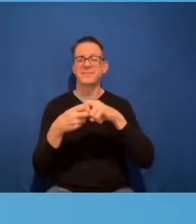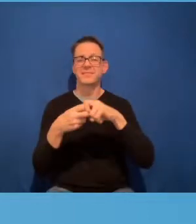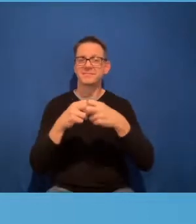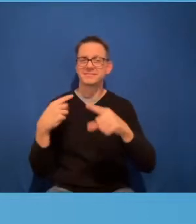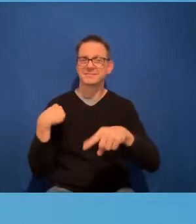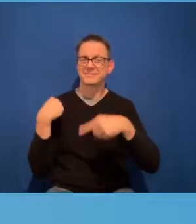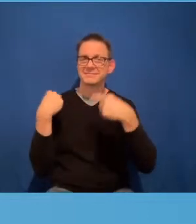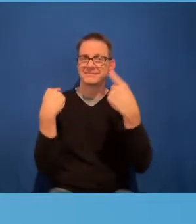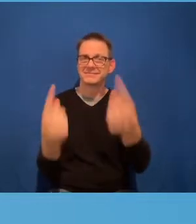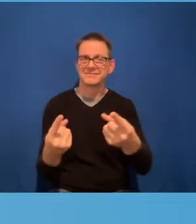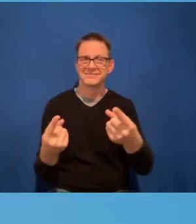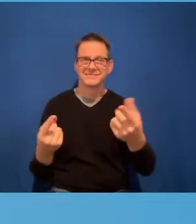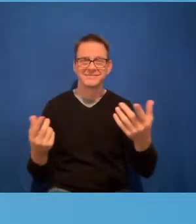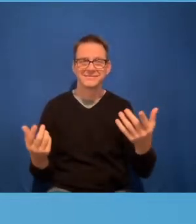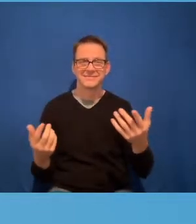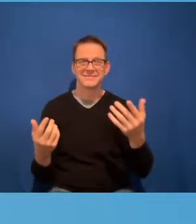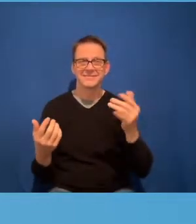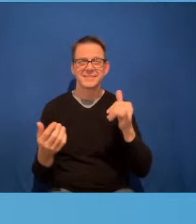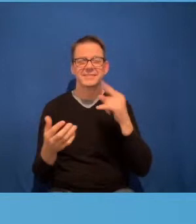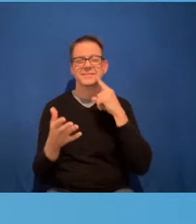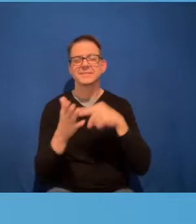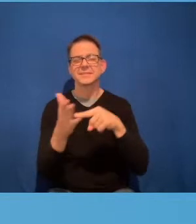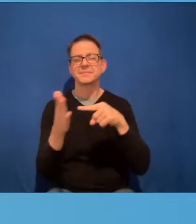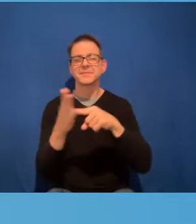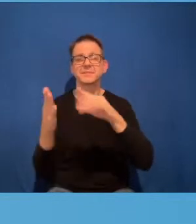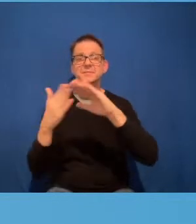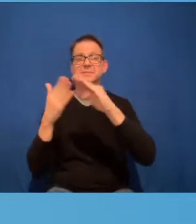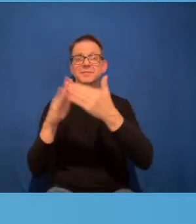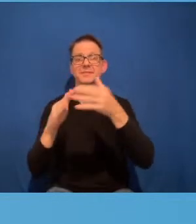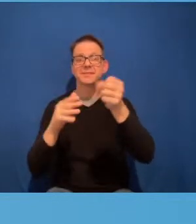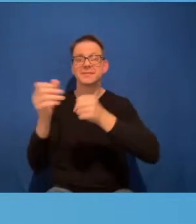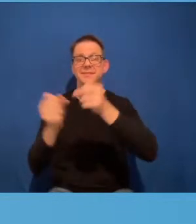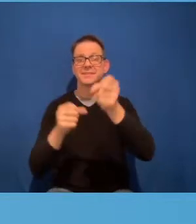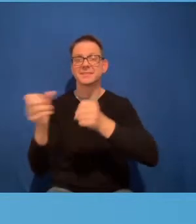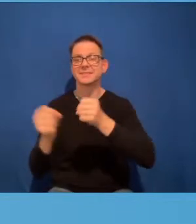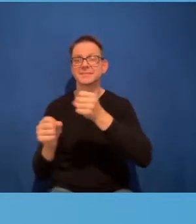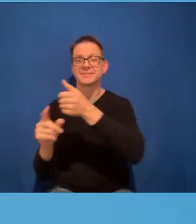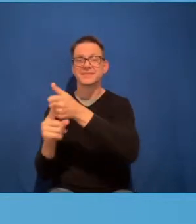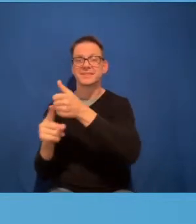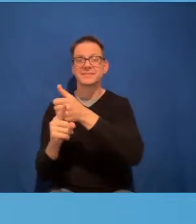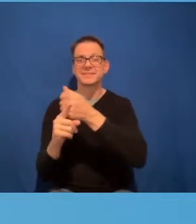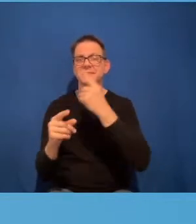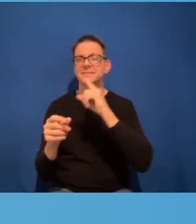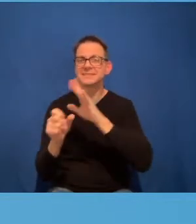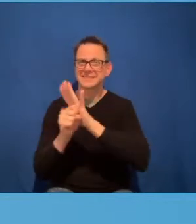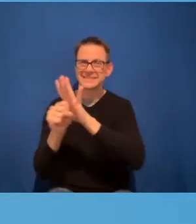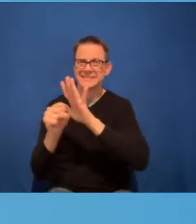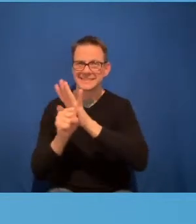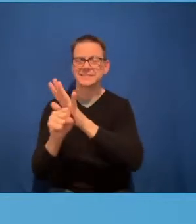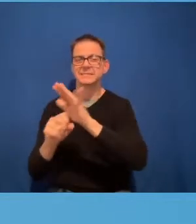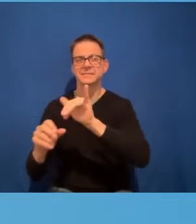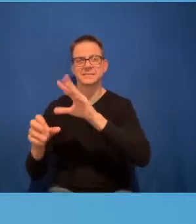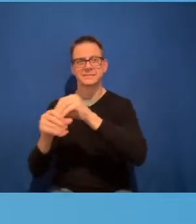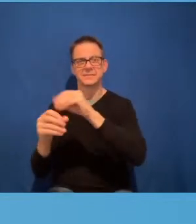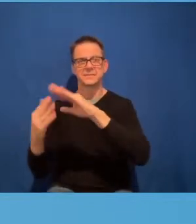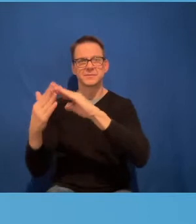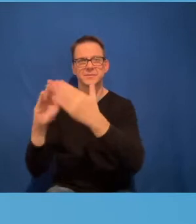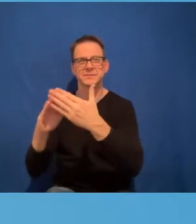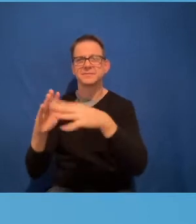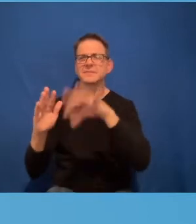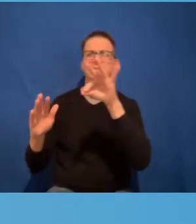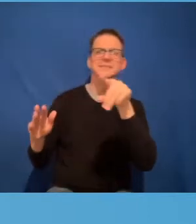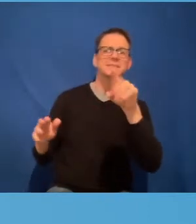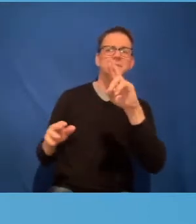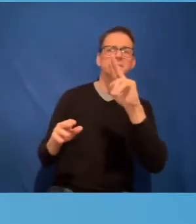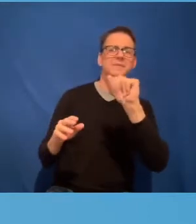place. Communities do their own hiring and promote their own communities so that they can get rural doctors